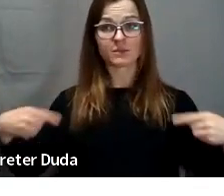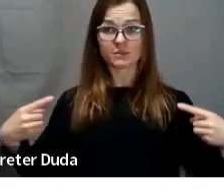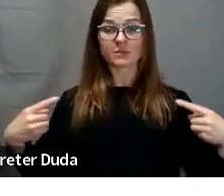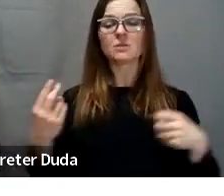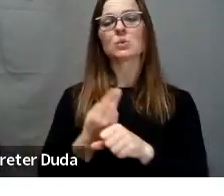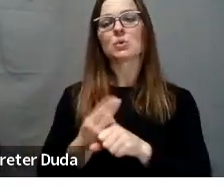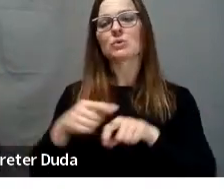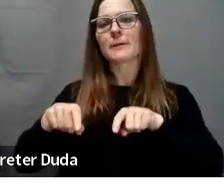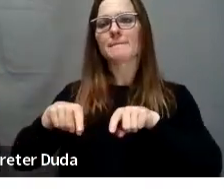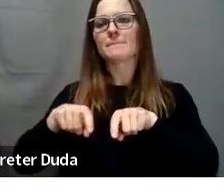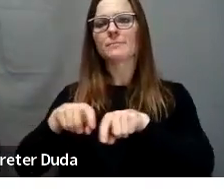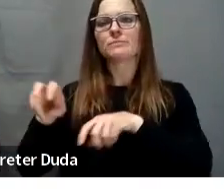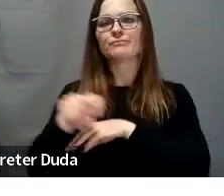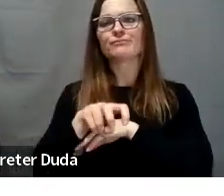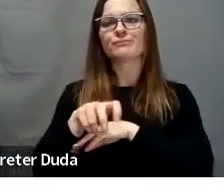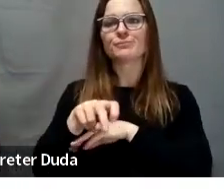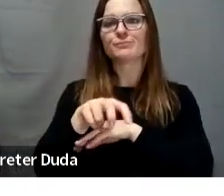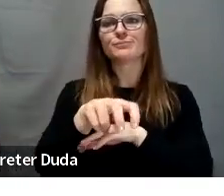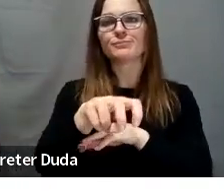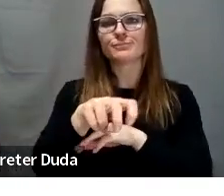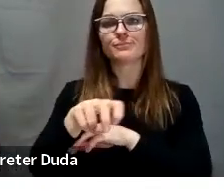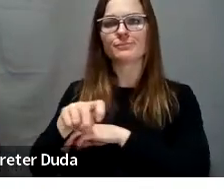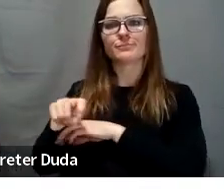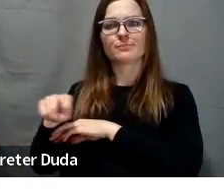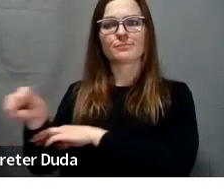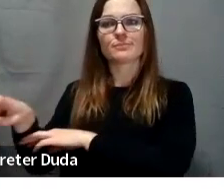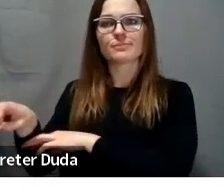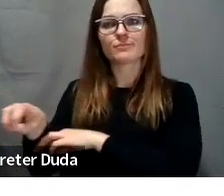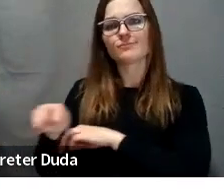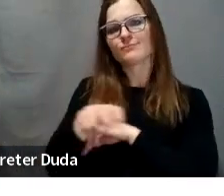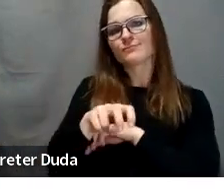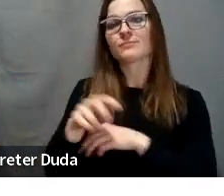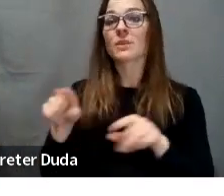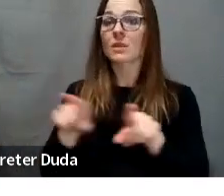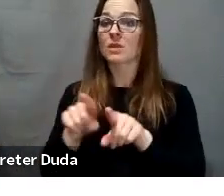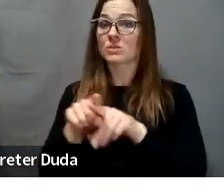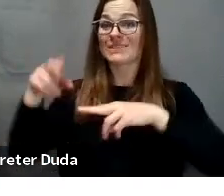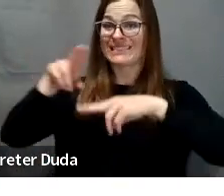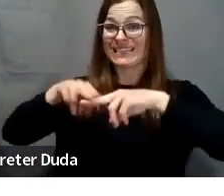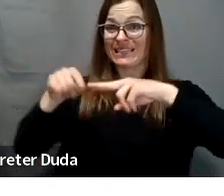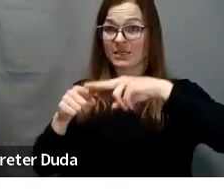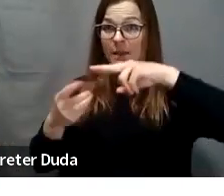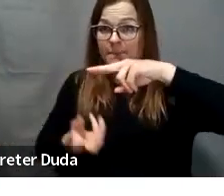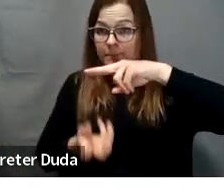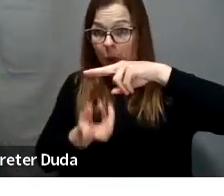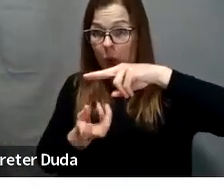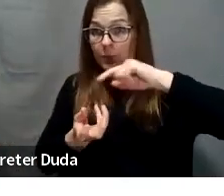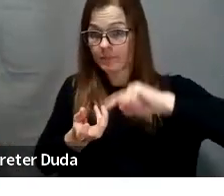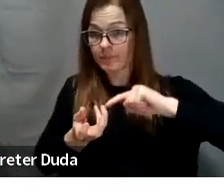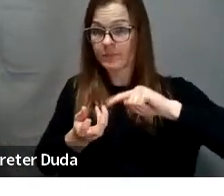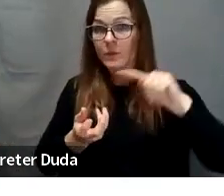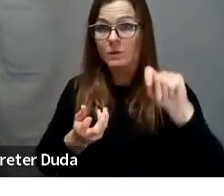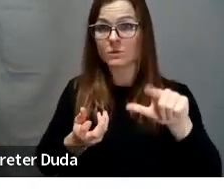get around your garden. It also has a compartment underneath the seat where you can keep your gardening